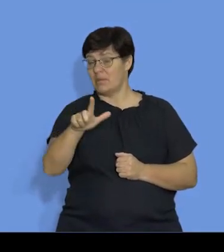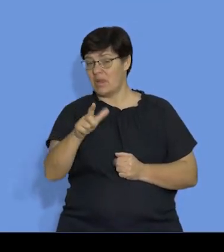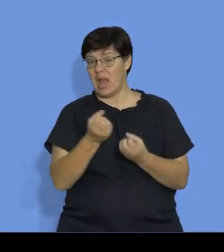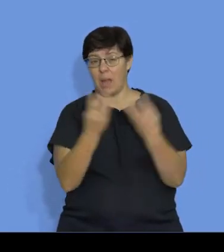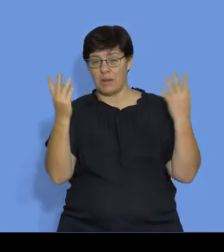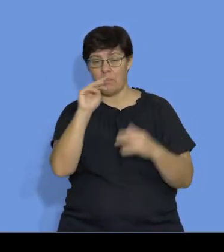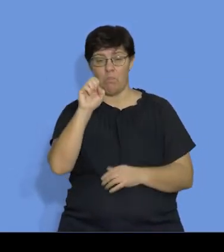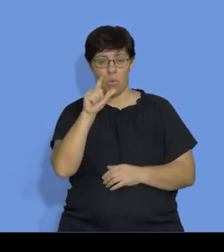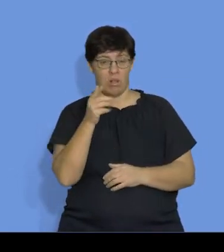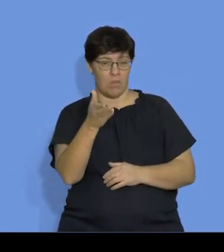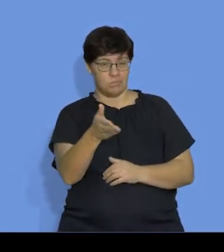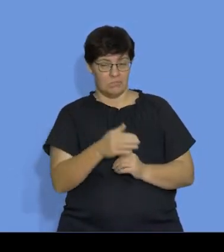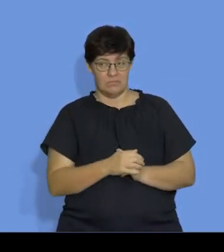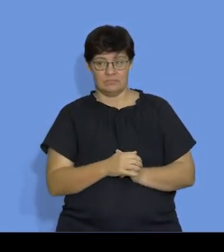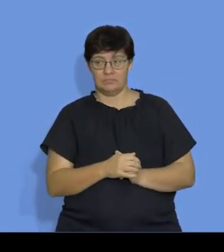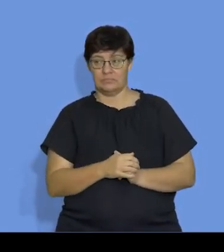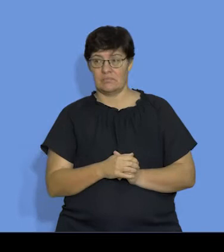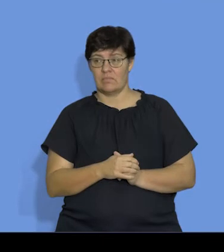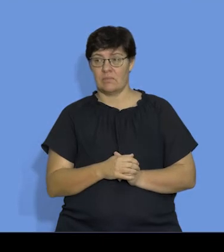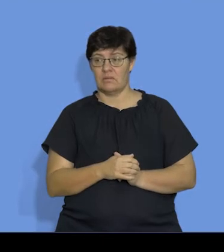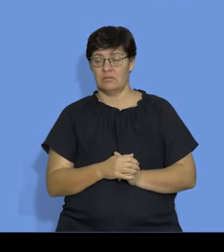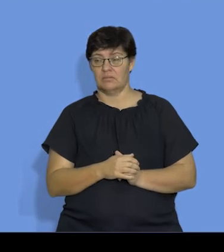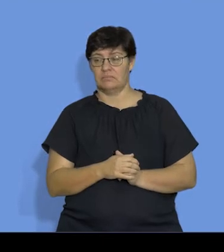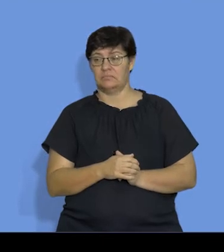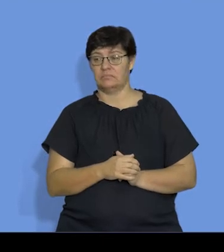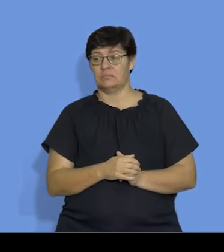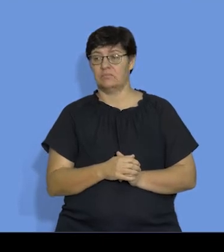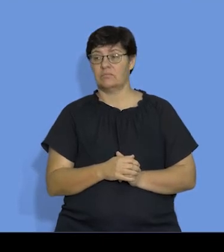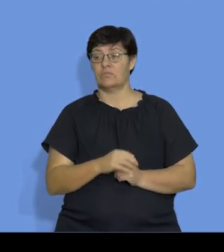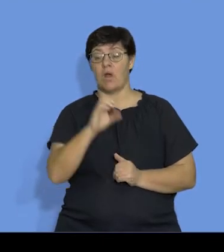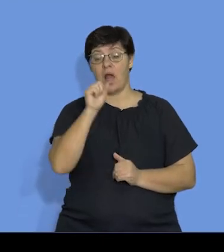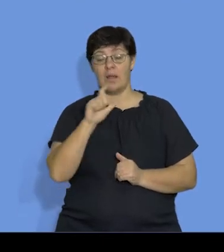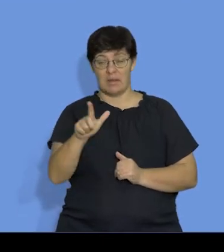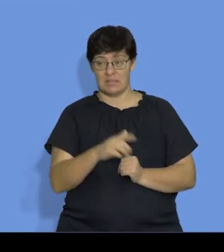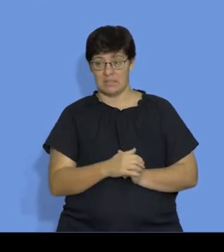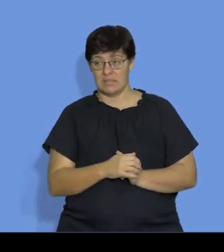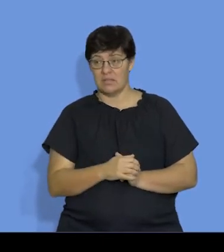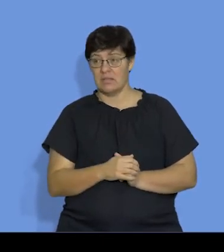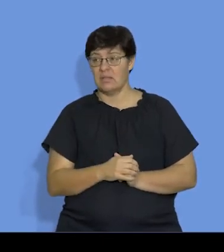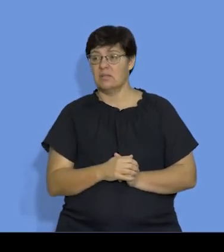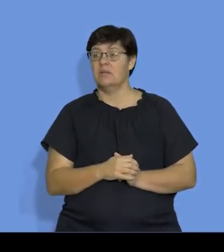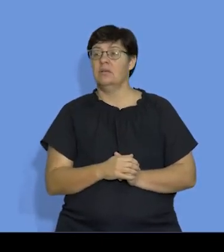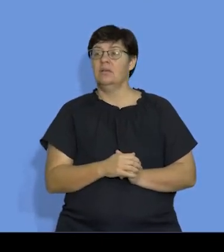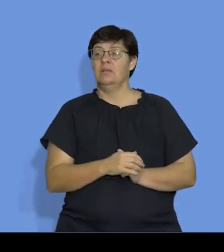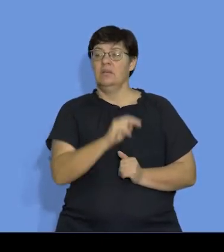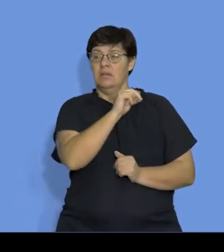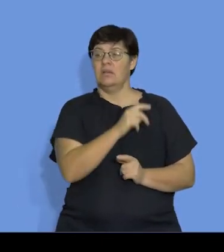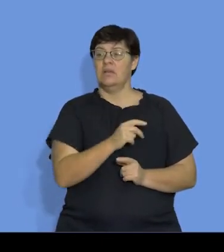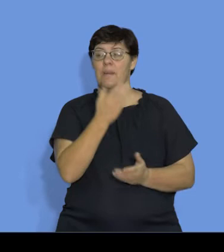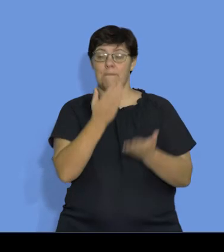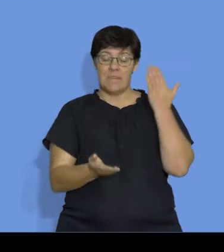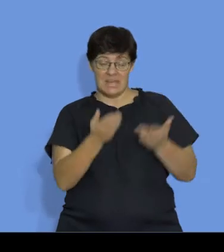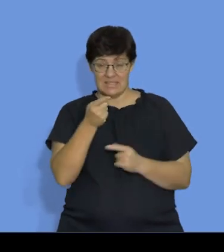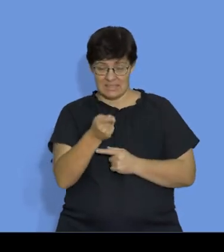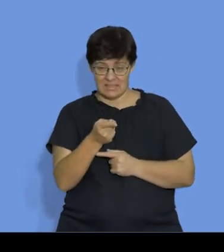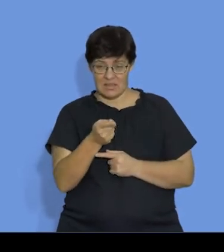present? So number of moles of aluminium, okay, is equals to mass of sample of aluminium